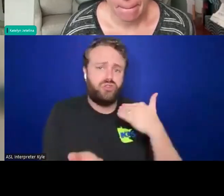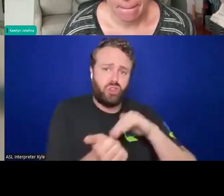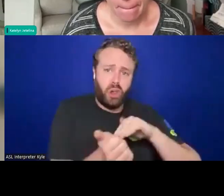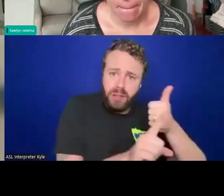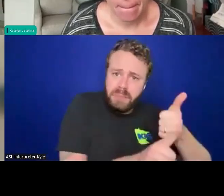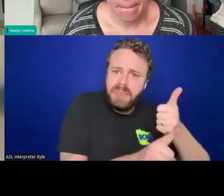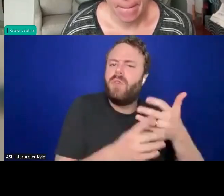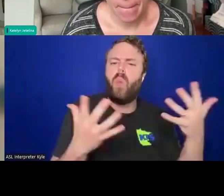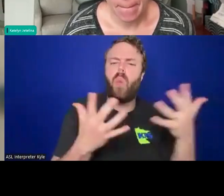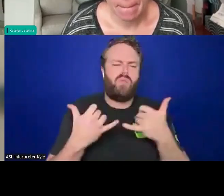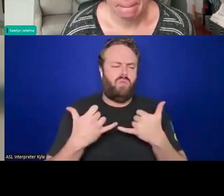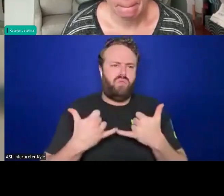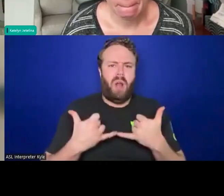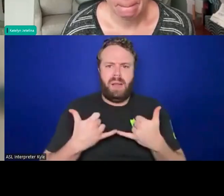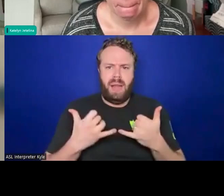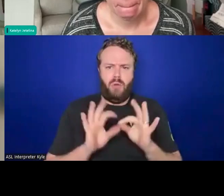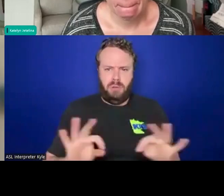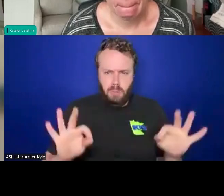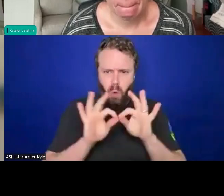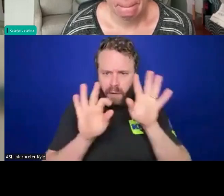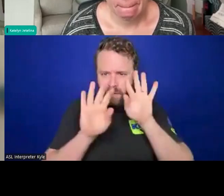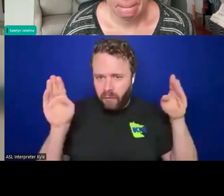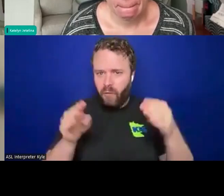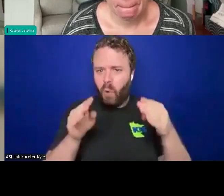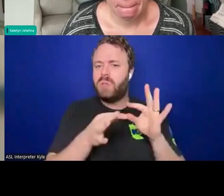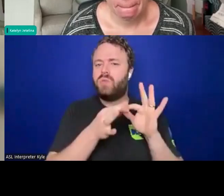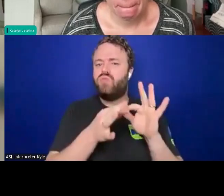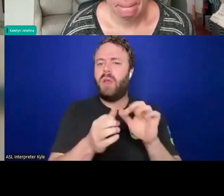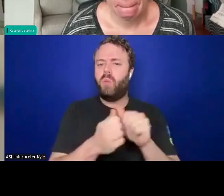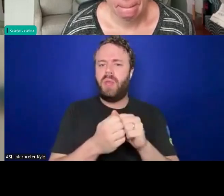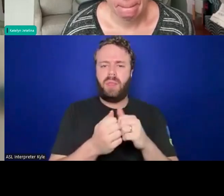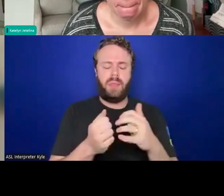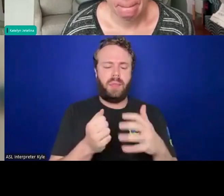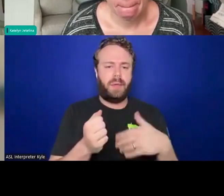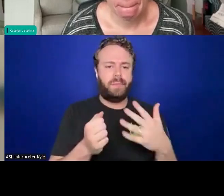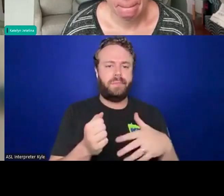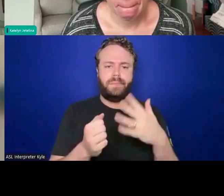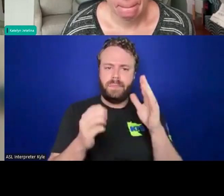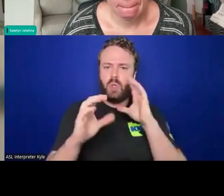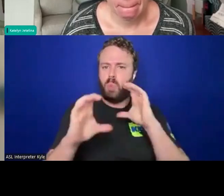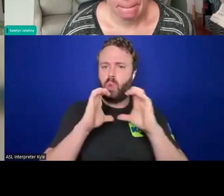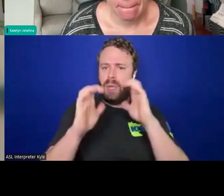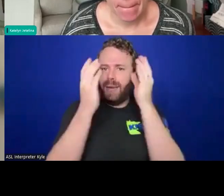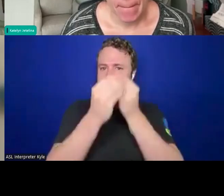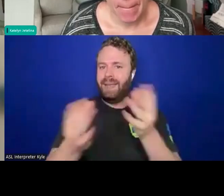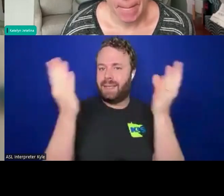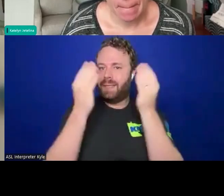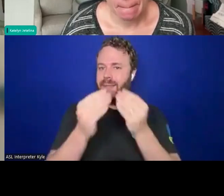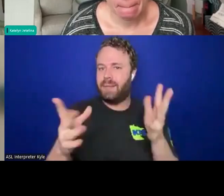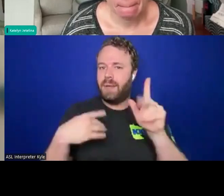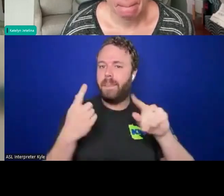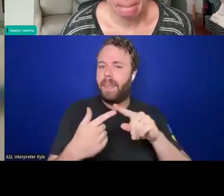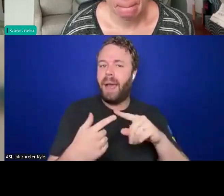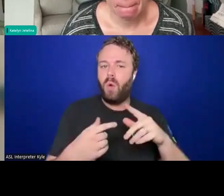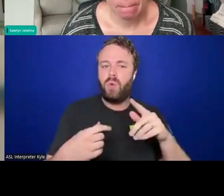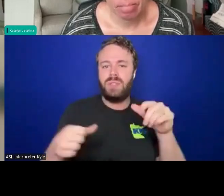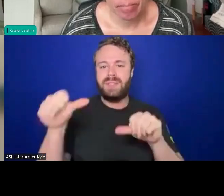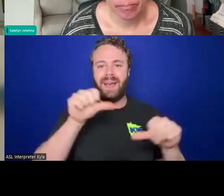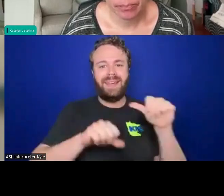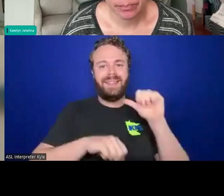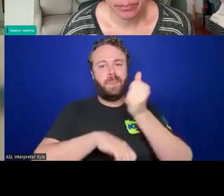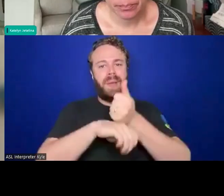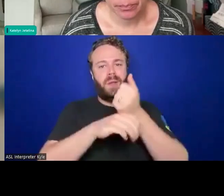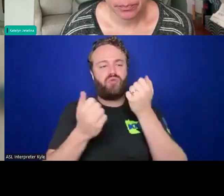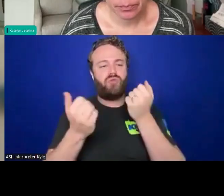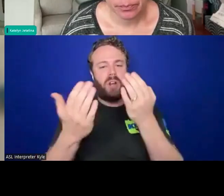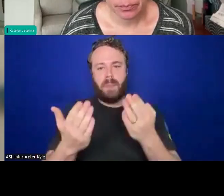thing right now they should be doing about proactively communicating out about these science-based